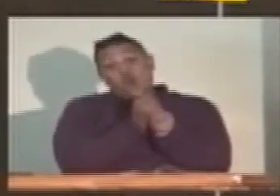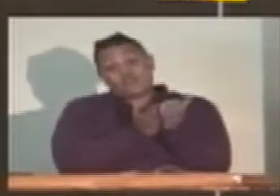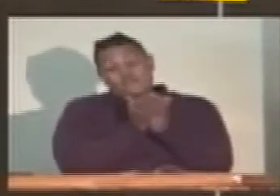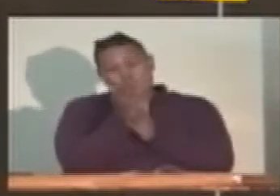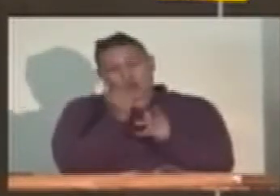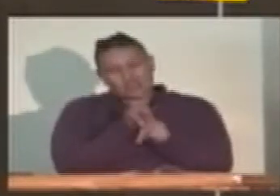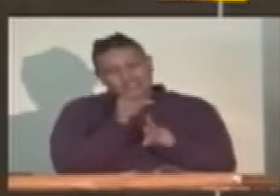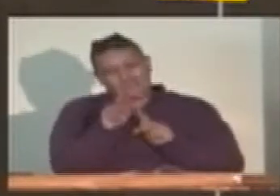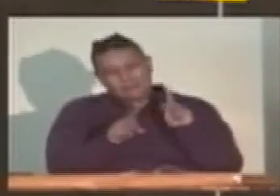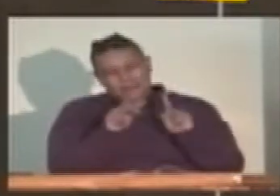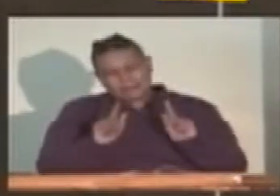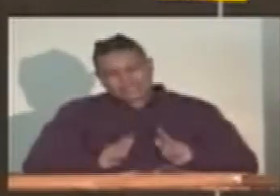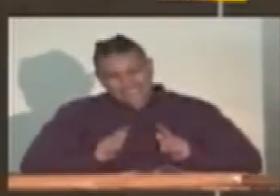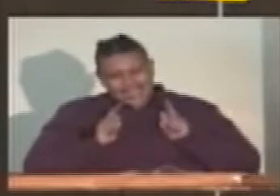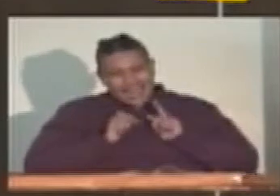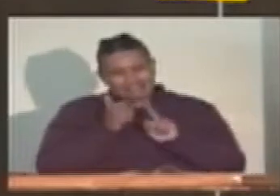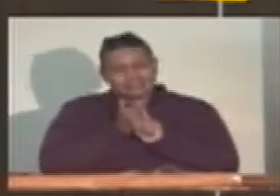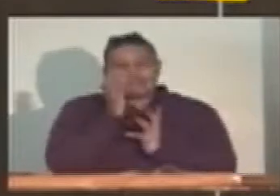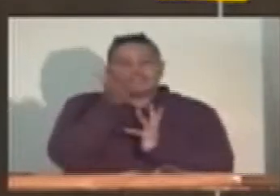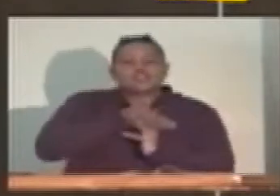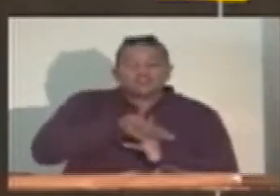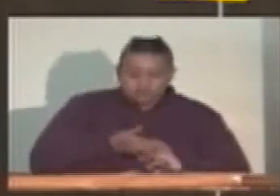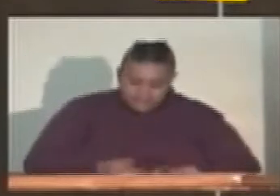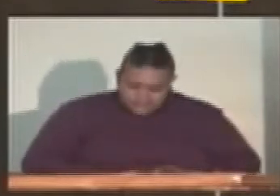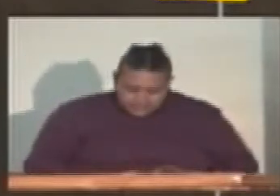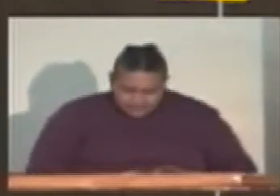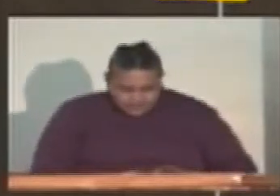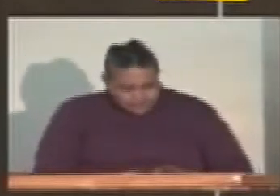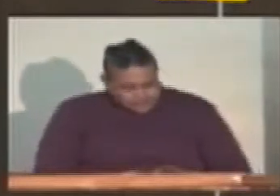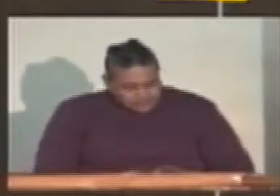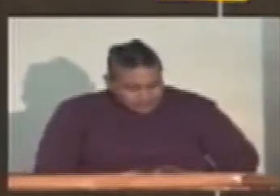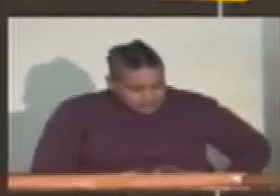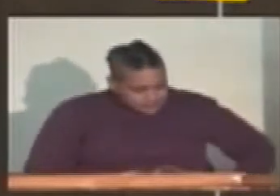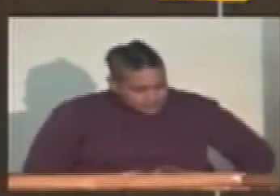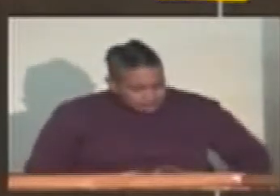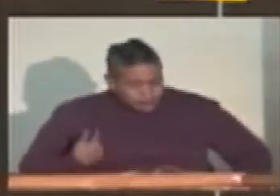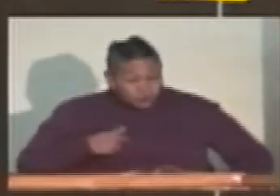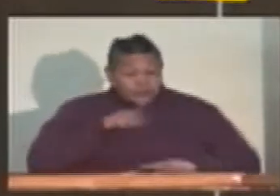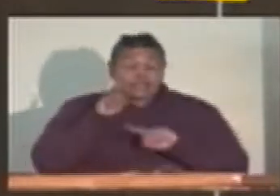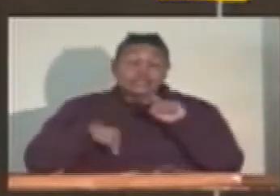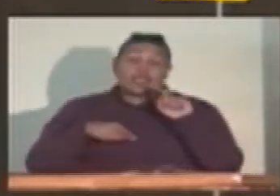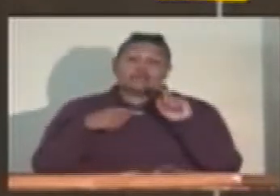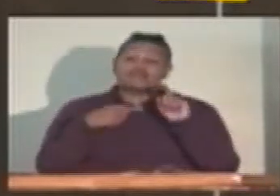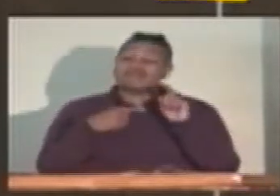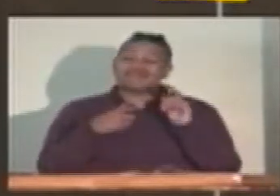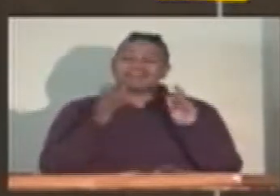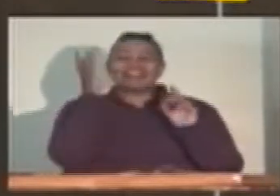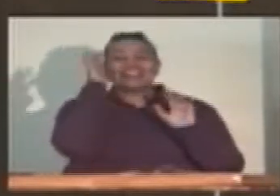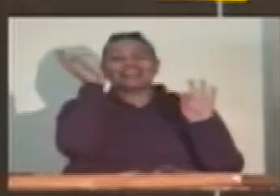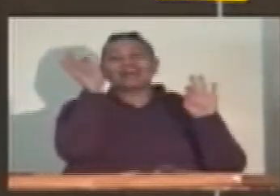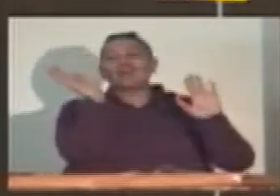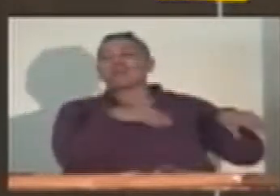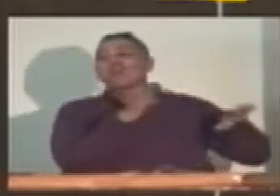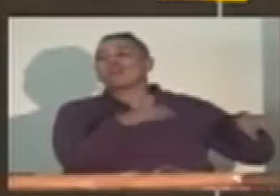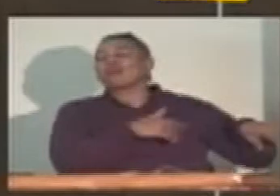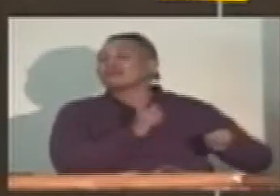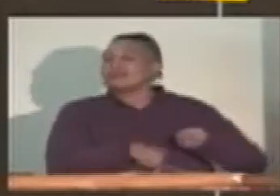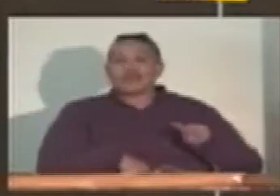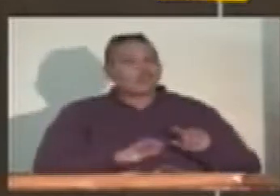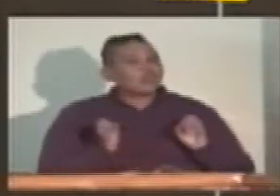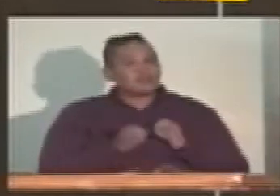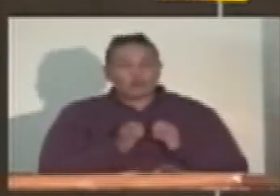and people's lives interrupted. We can't afford that kind of approach any longer, Mr.